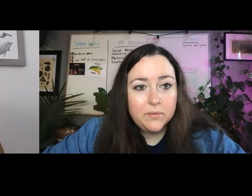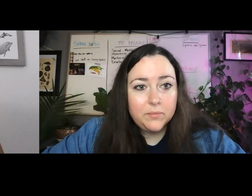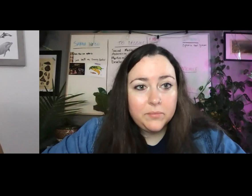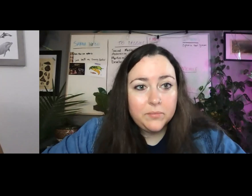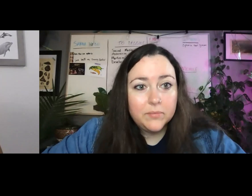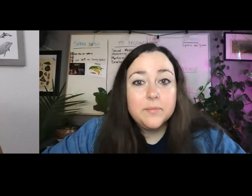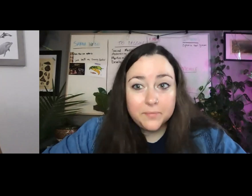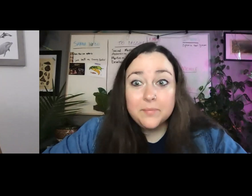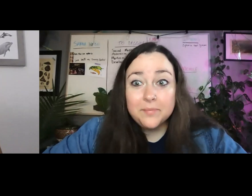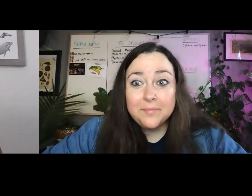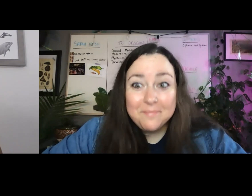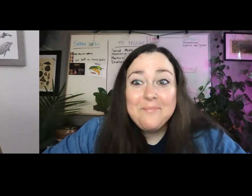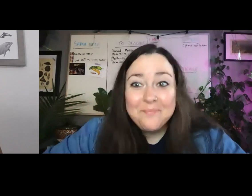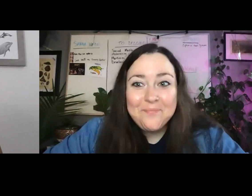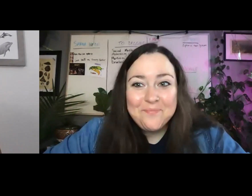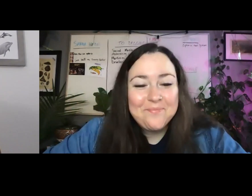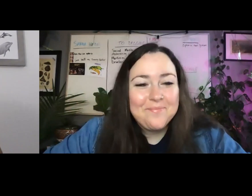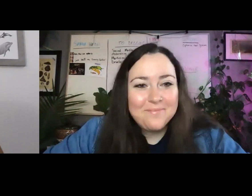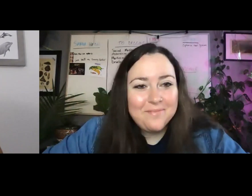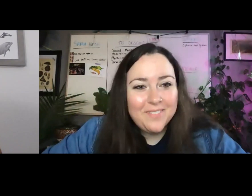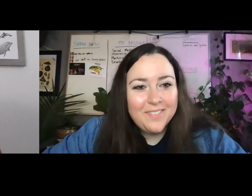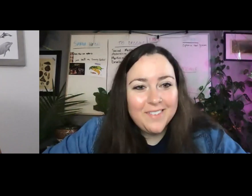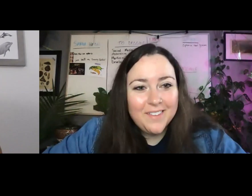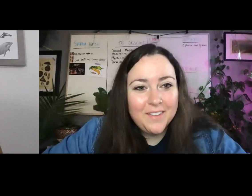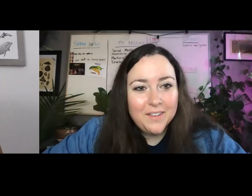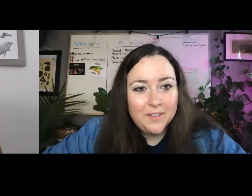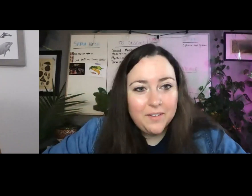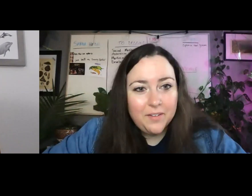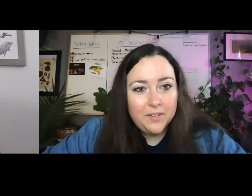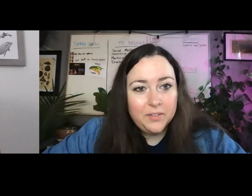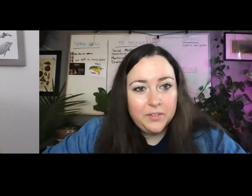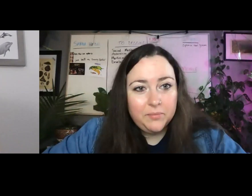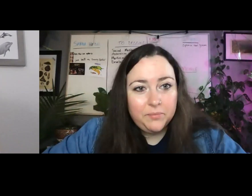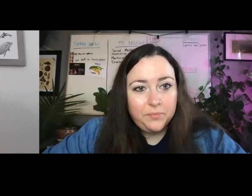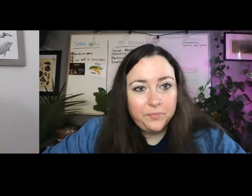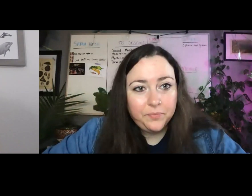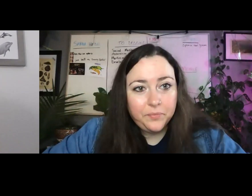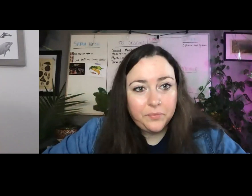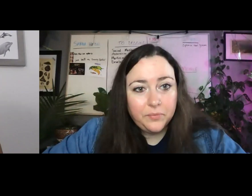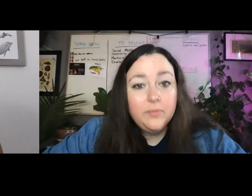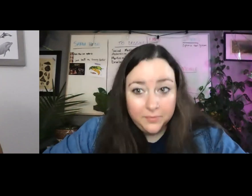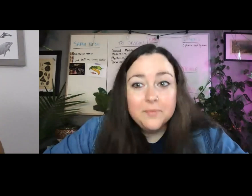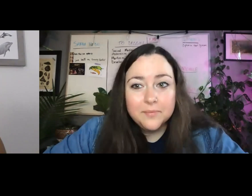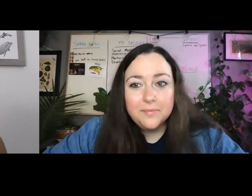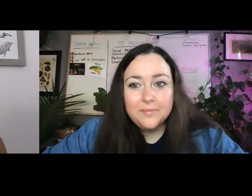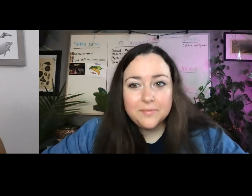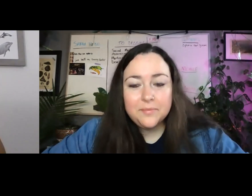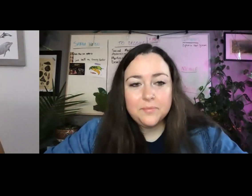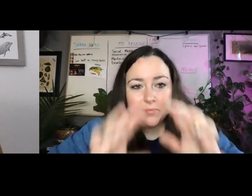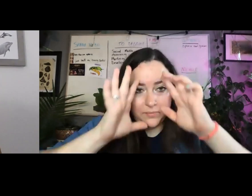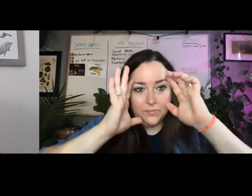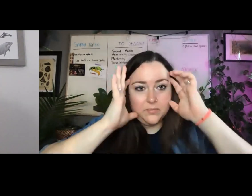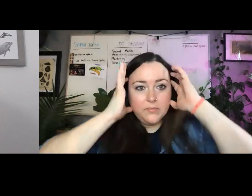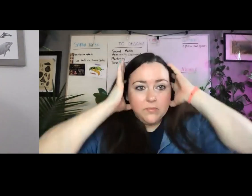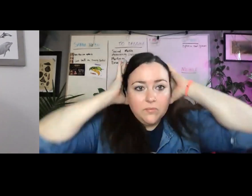of using echolocation clicks to be able to look at, if they can't, without sight, if they're blind, for example. I